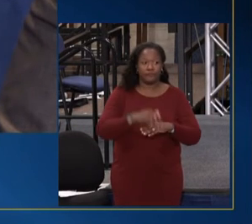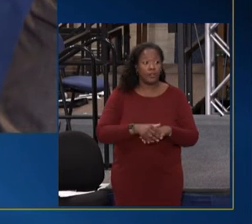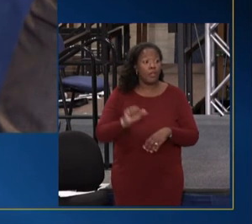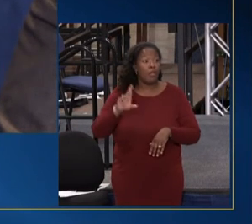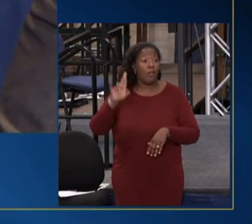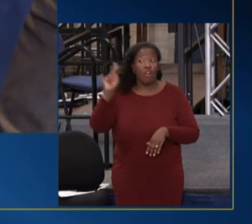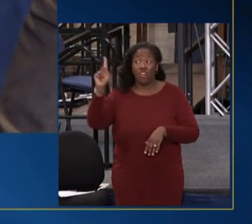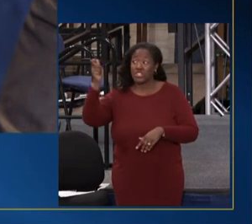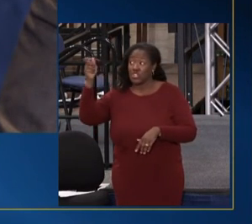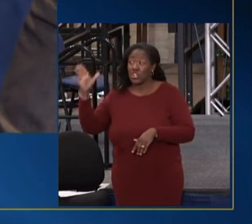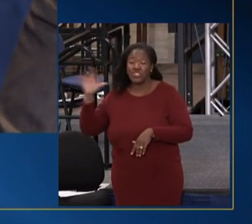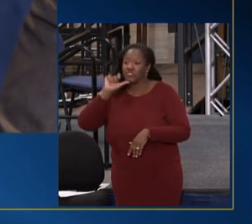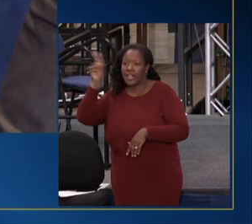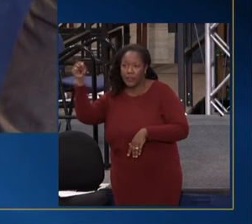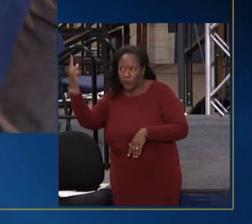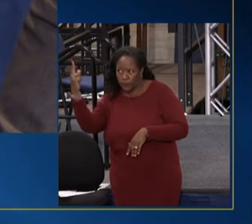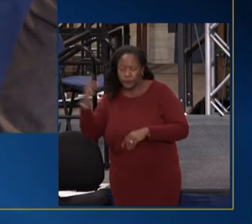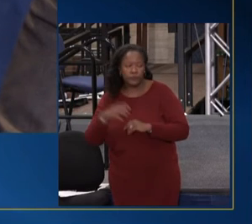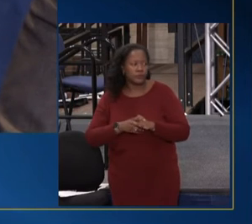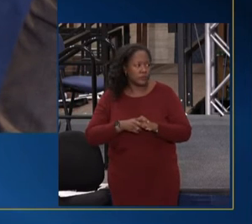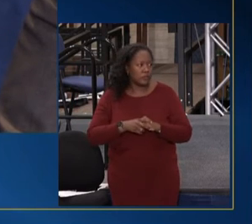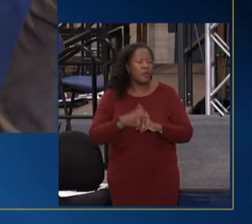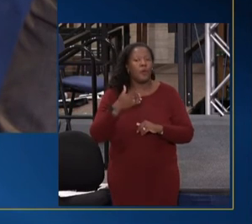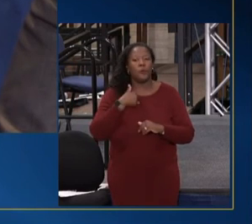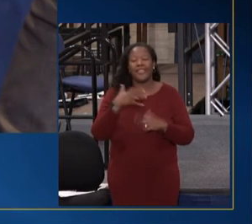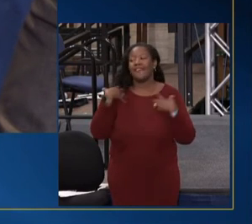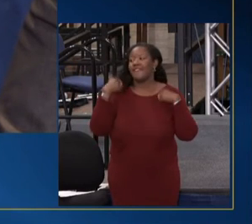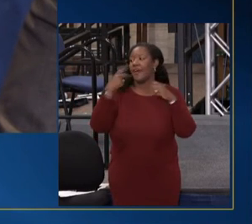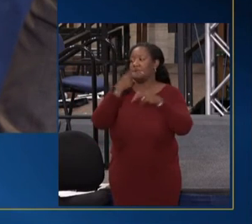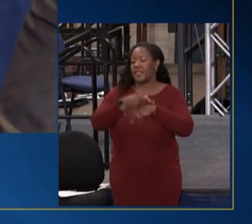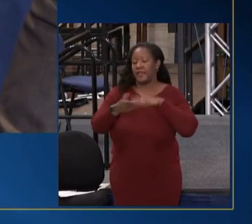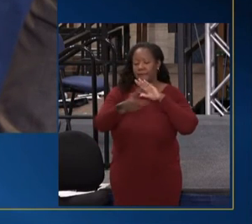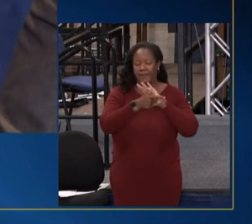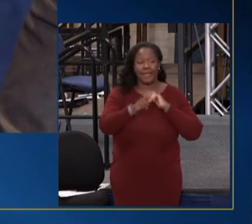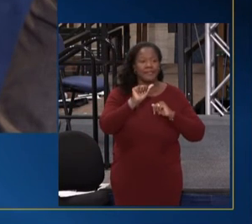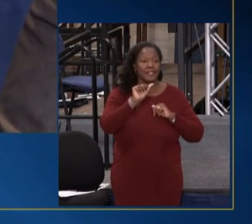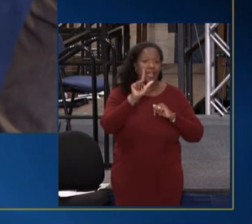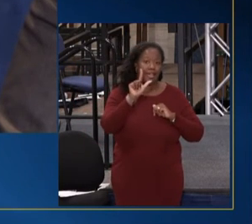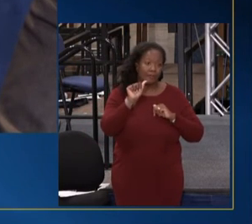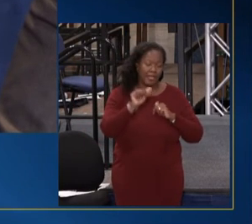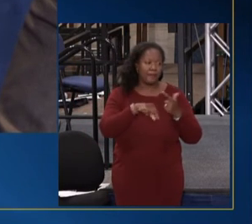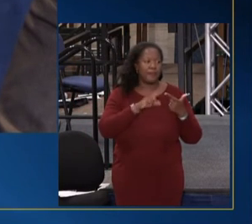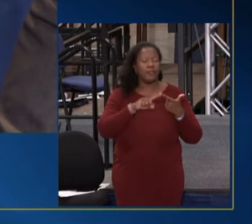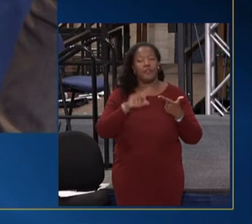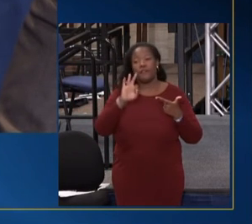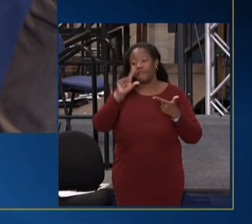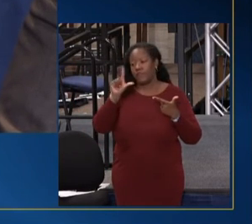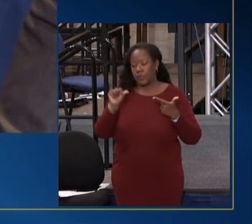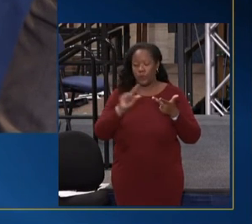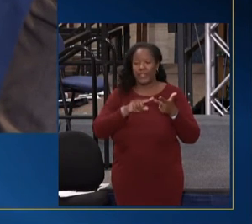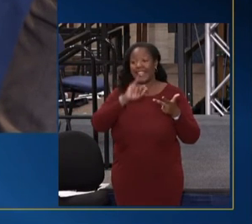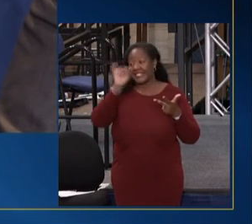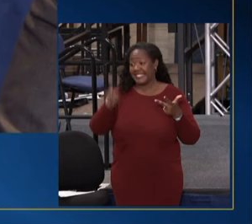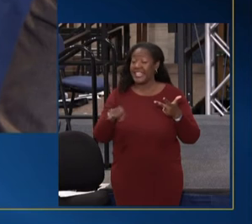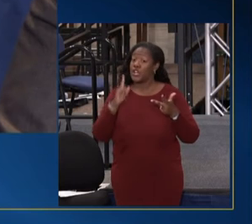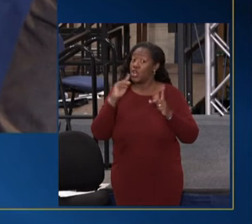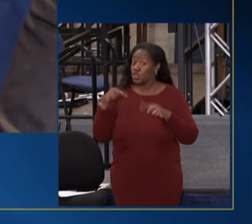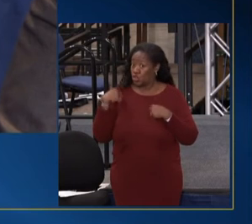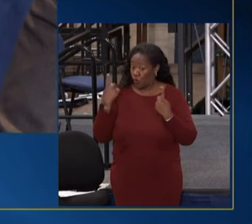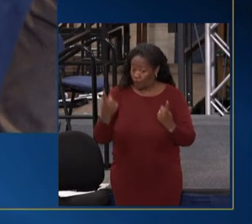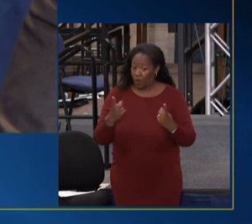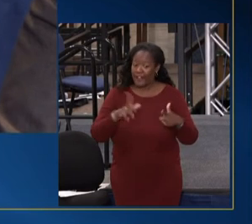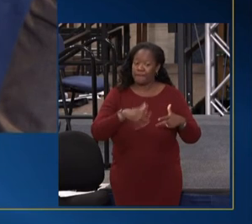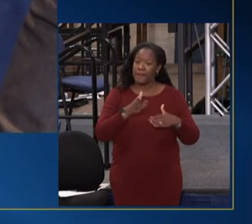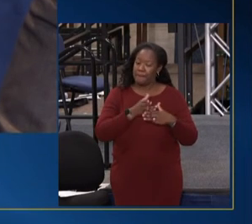not alone. We have healthcare bans in Alabama and Florida and Indiana that are blocked by preliminary injunction. So